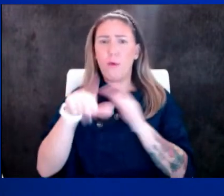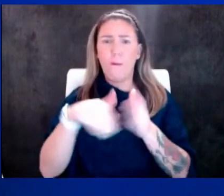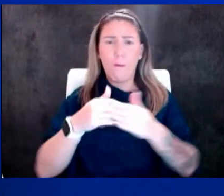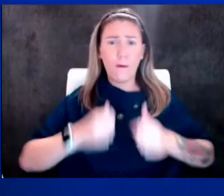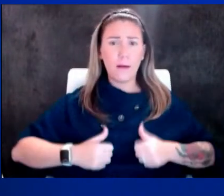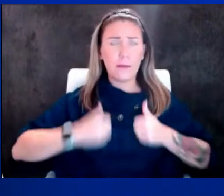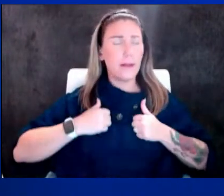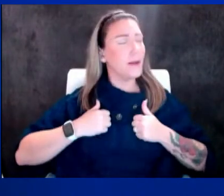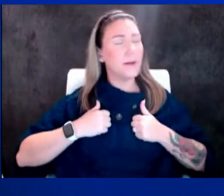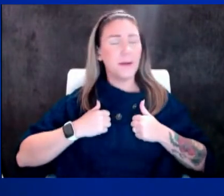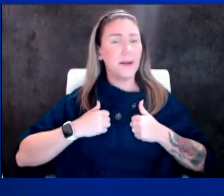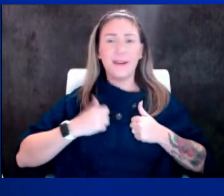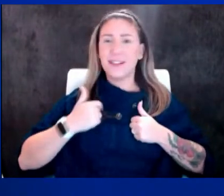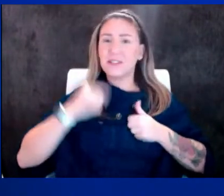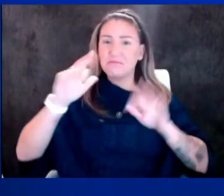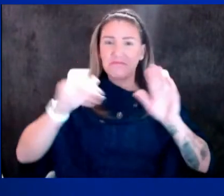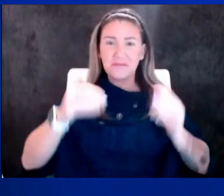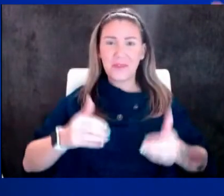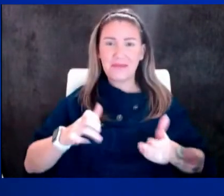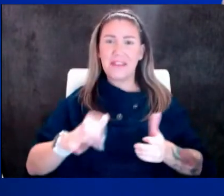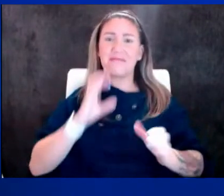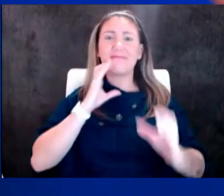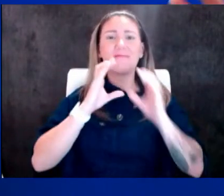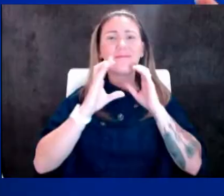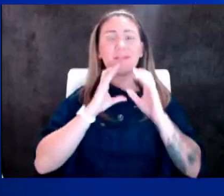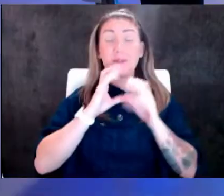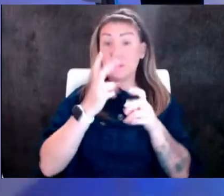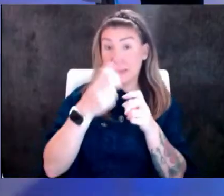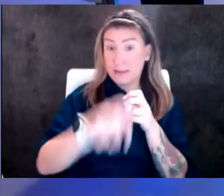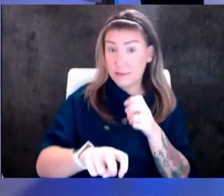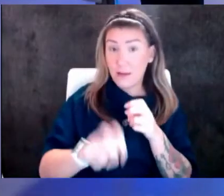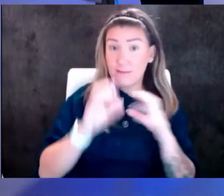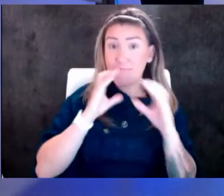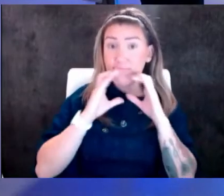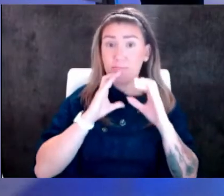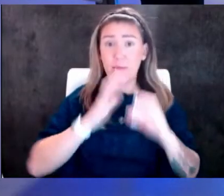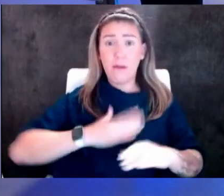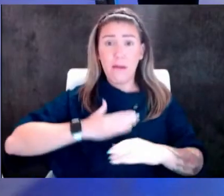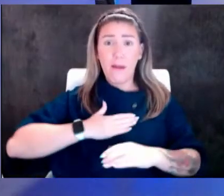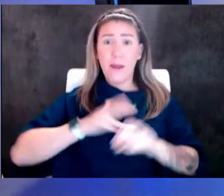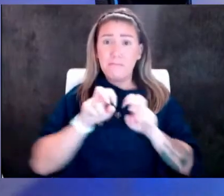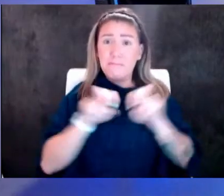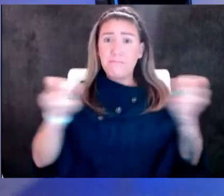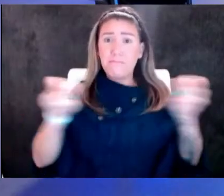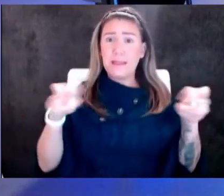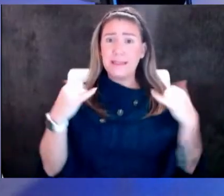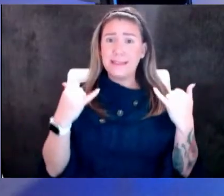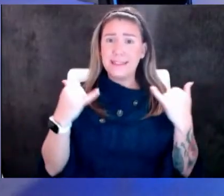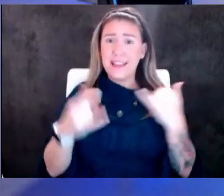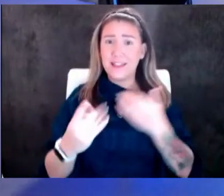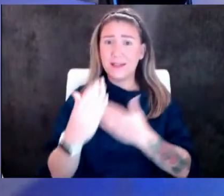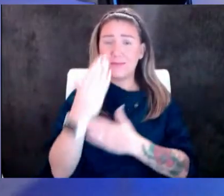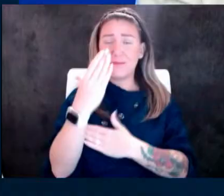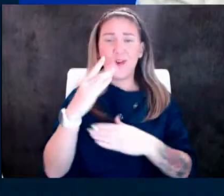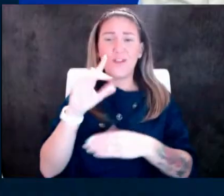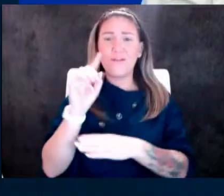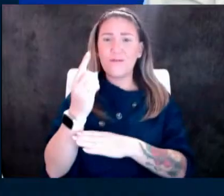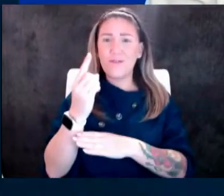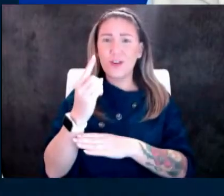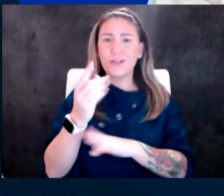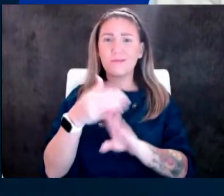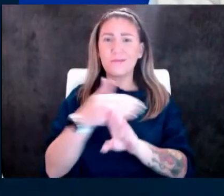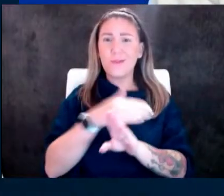today. I think it's going to be hard. I'm delighted to have our panel here with us this morning. But first, before I introduce them, Dana